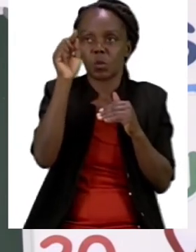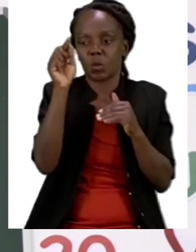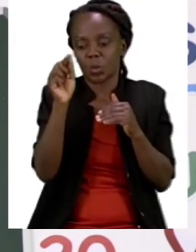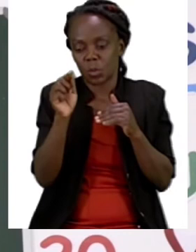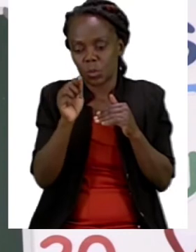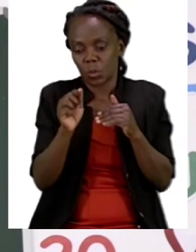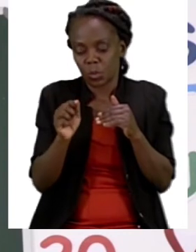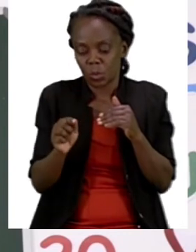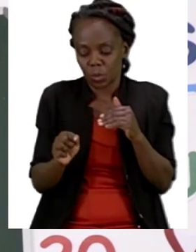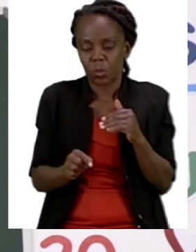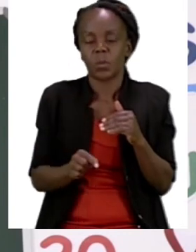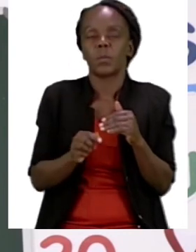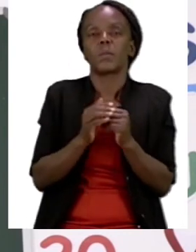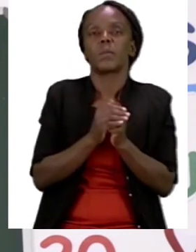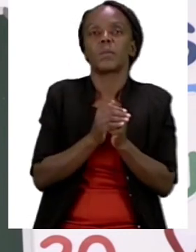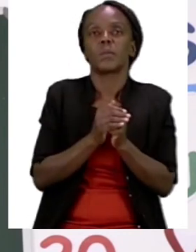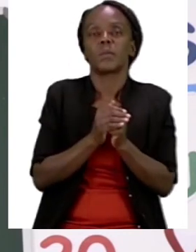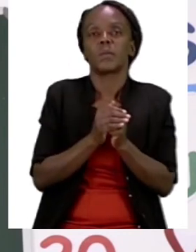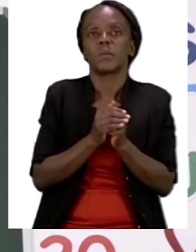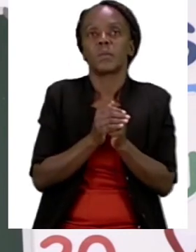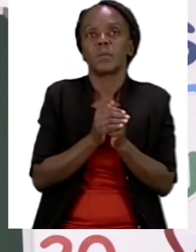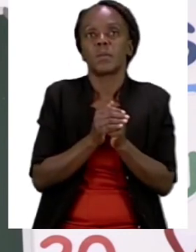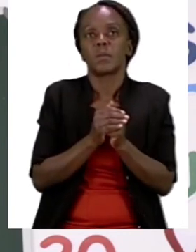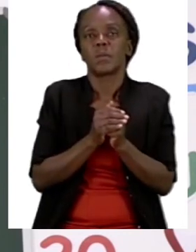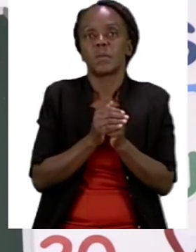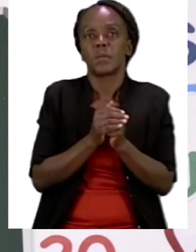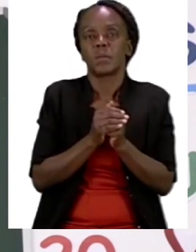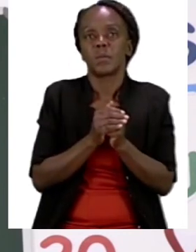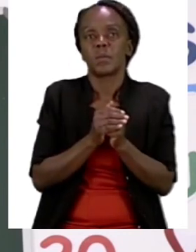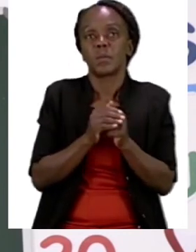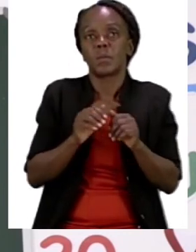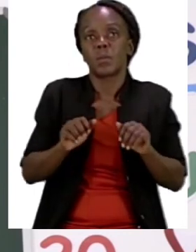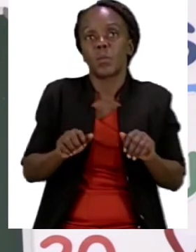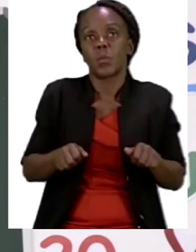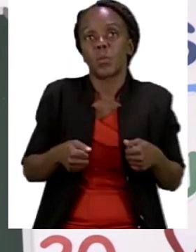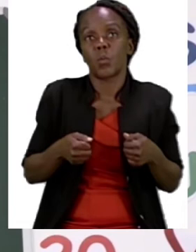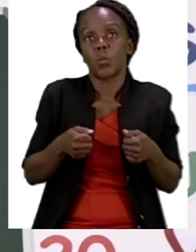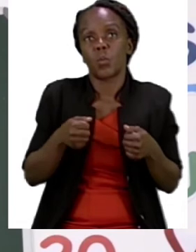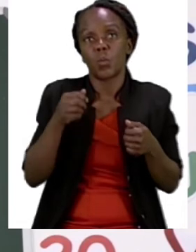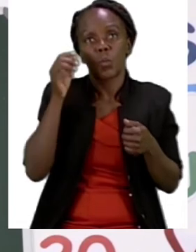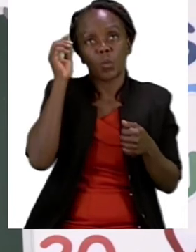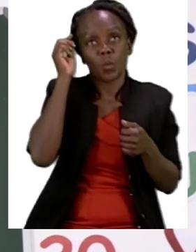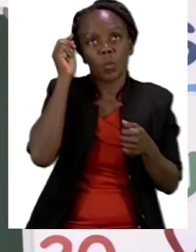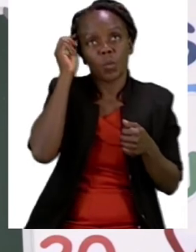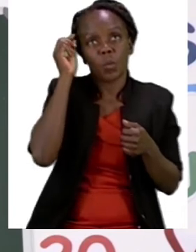to trace is the rest of the boy's hair. So we are going to